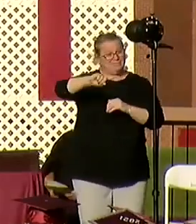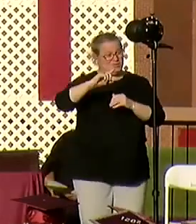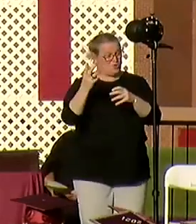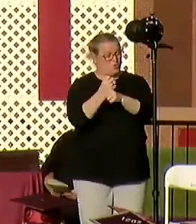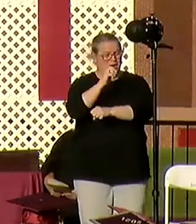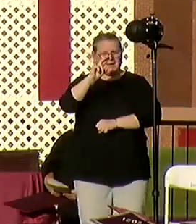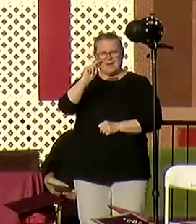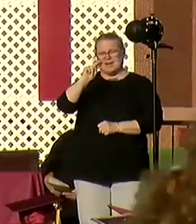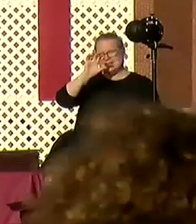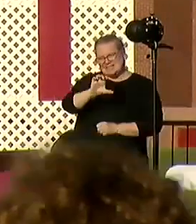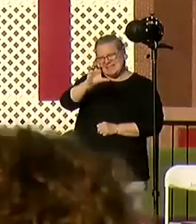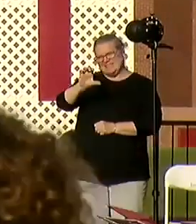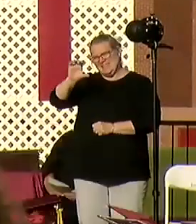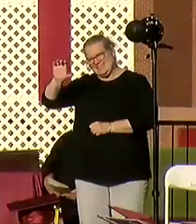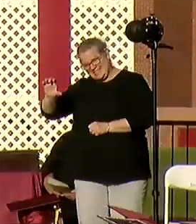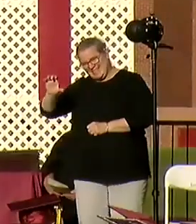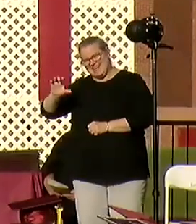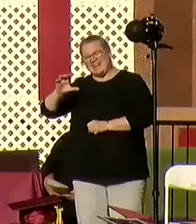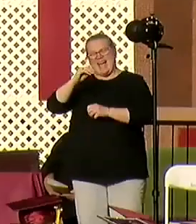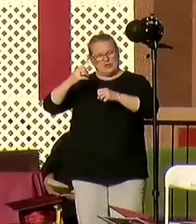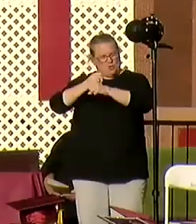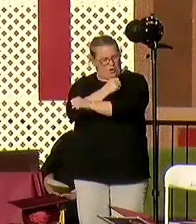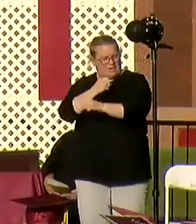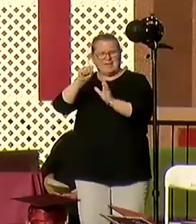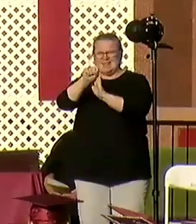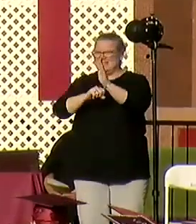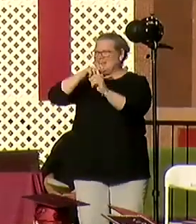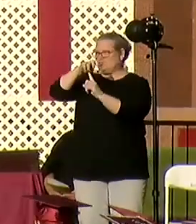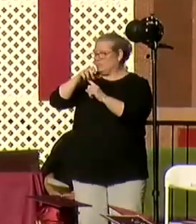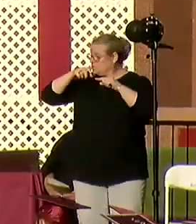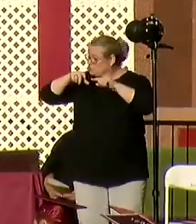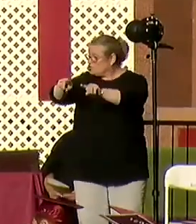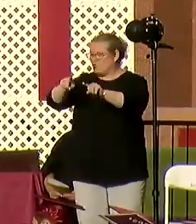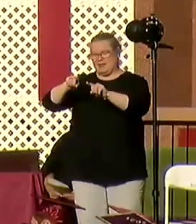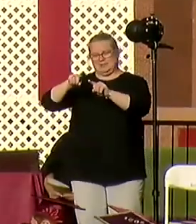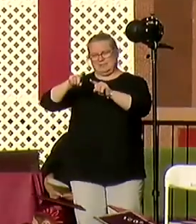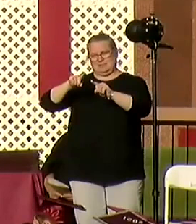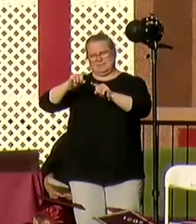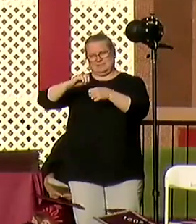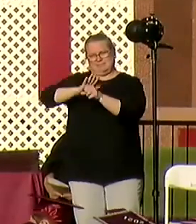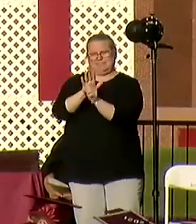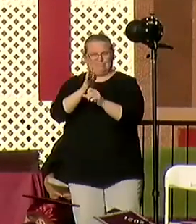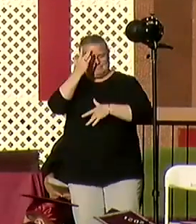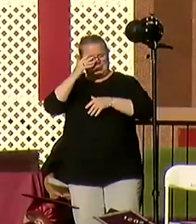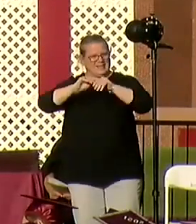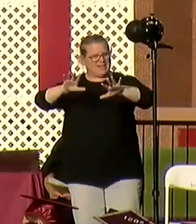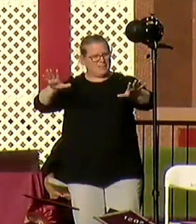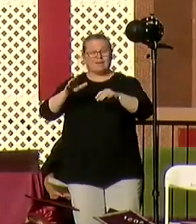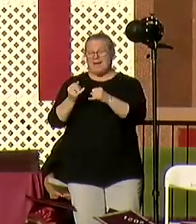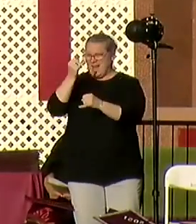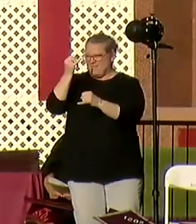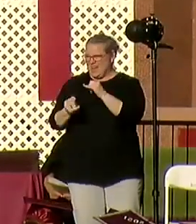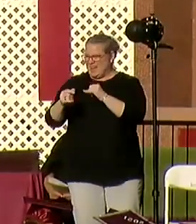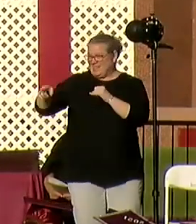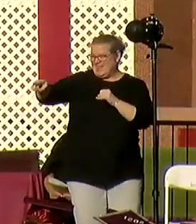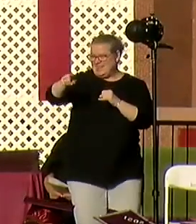state championships during a pandemic, and finally, a class that never